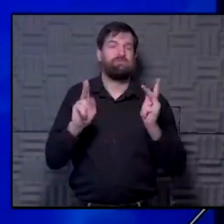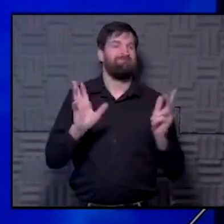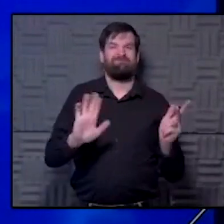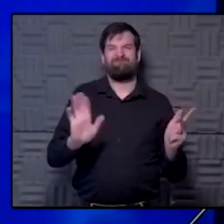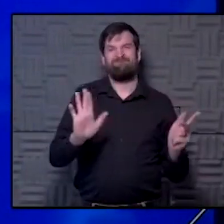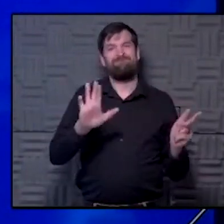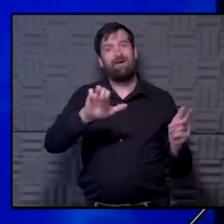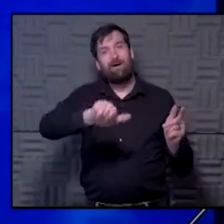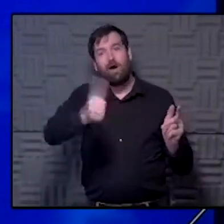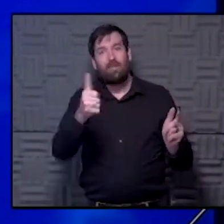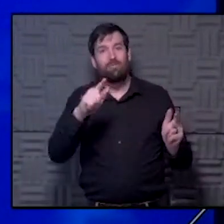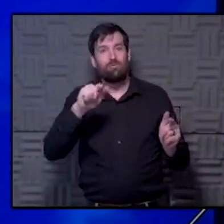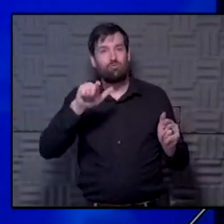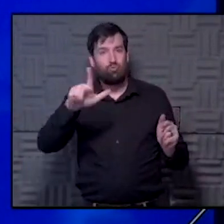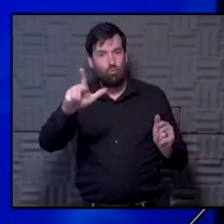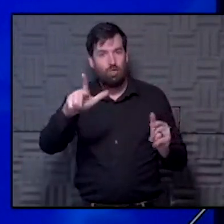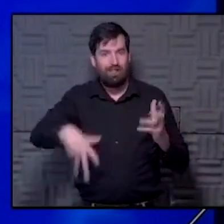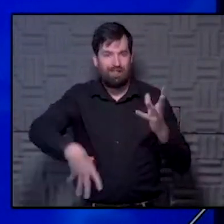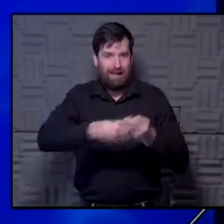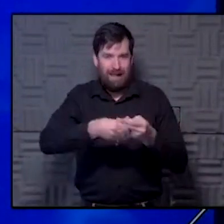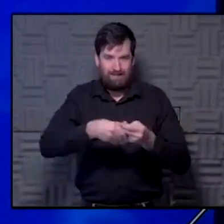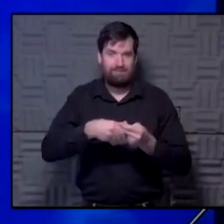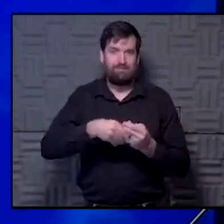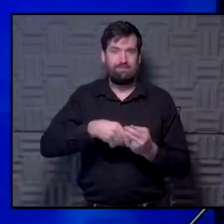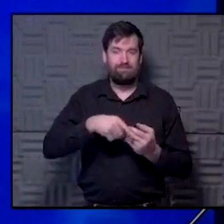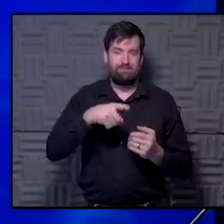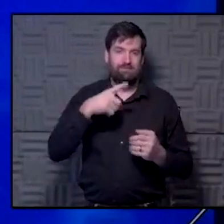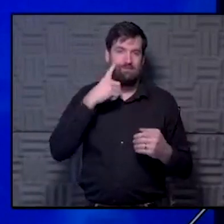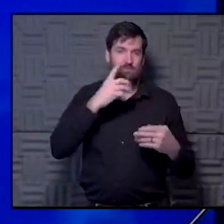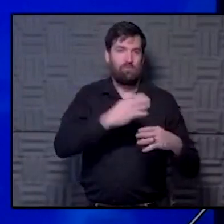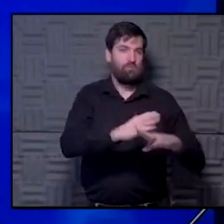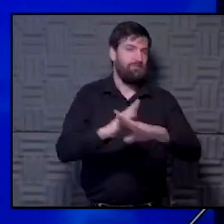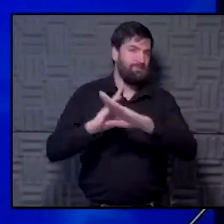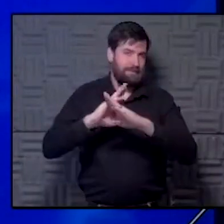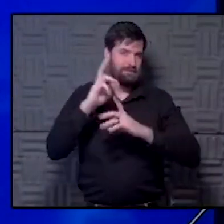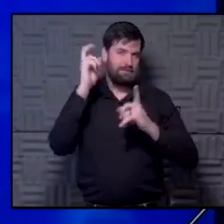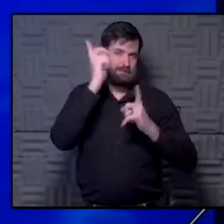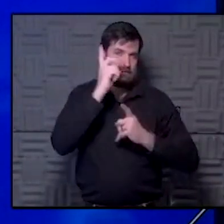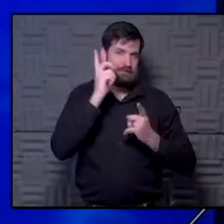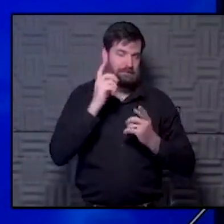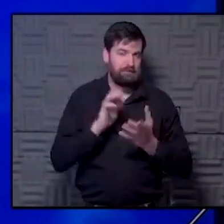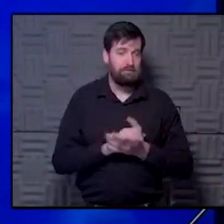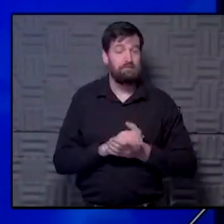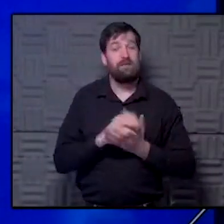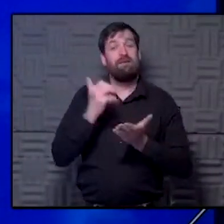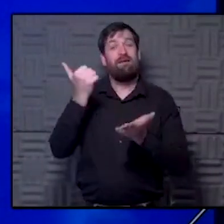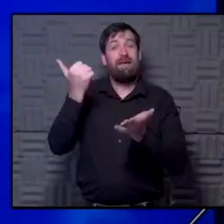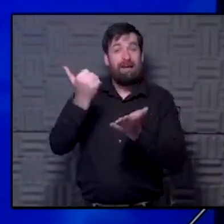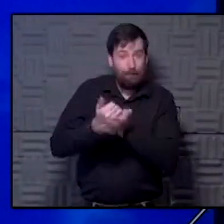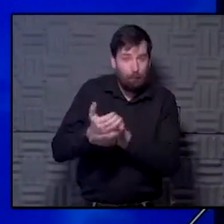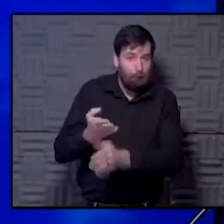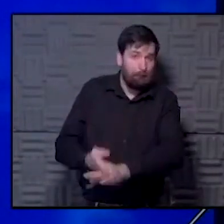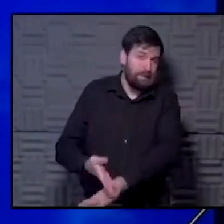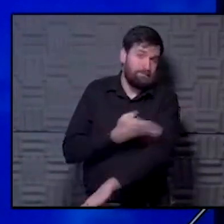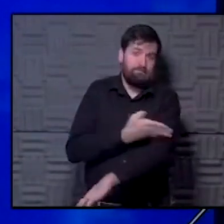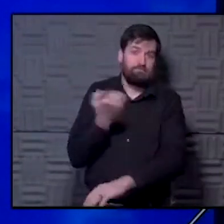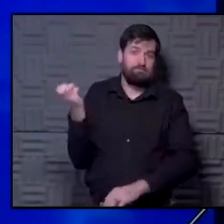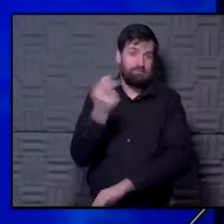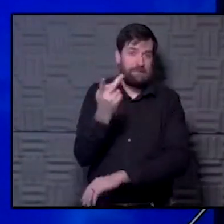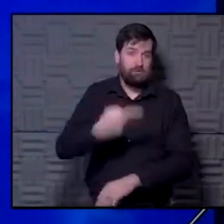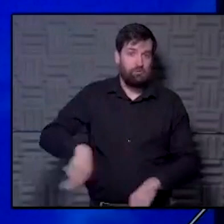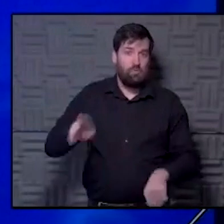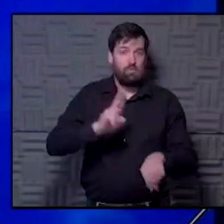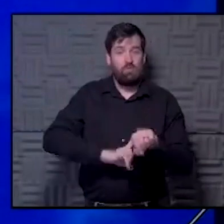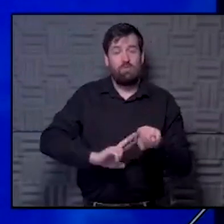another tool in our tool belt to prevent disease at the individual level and help get our population back to normal. But that 80